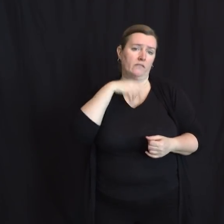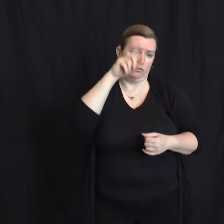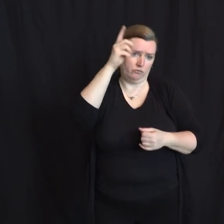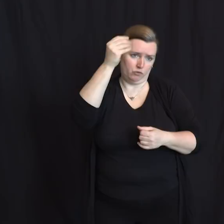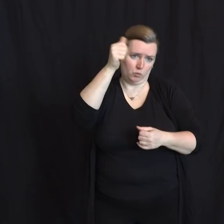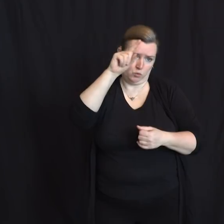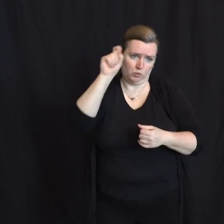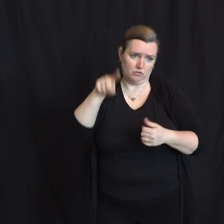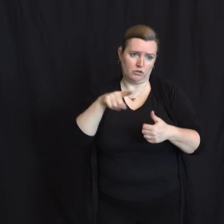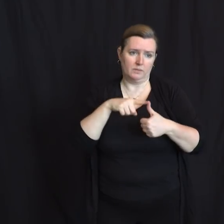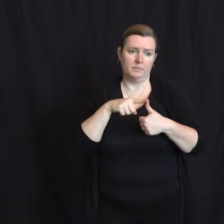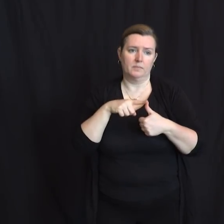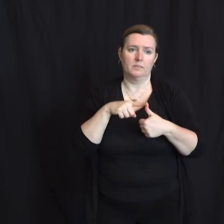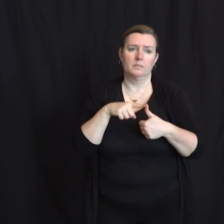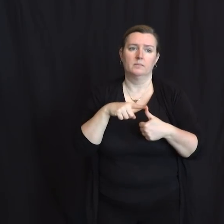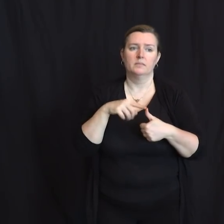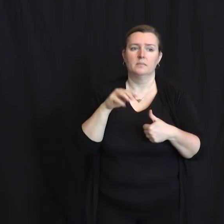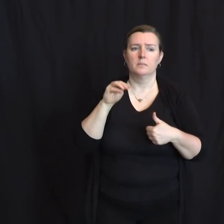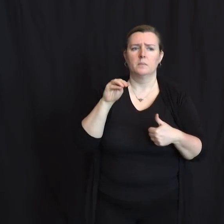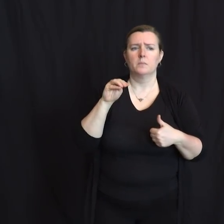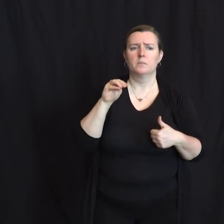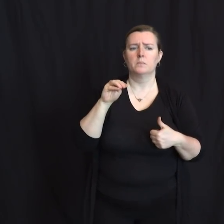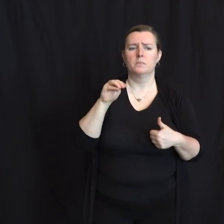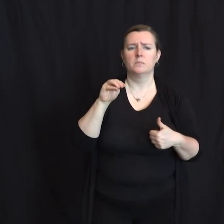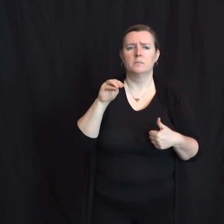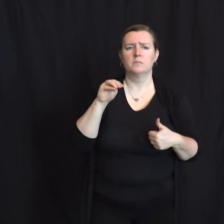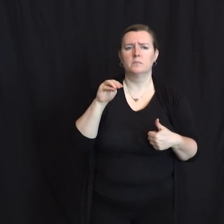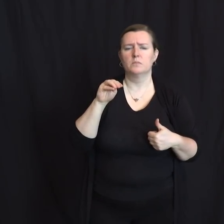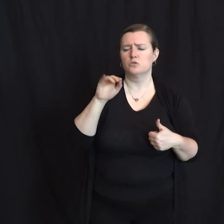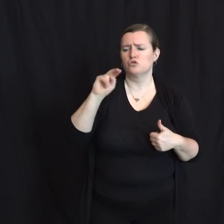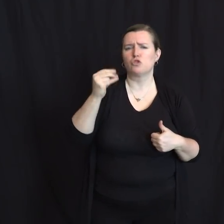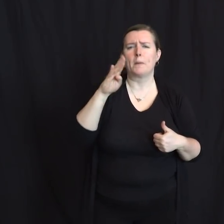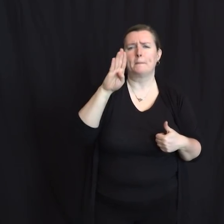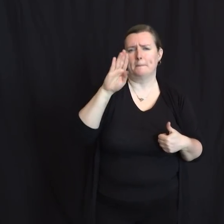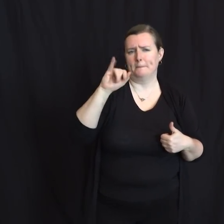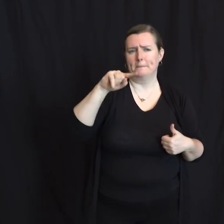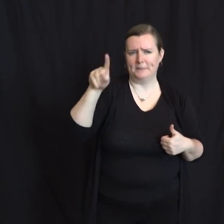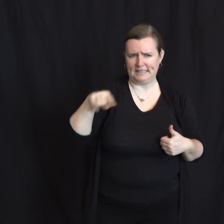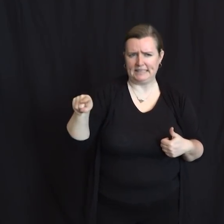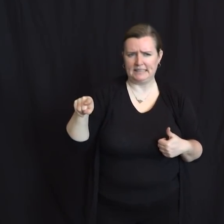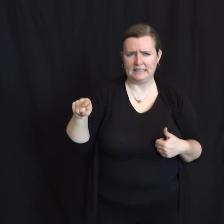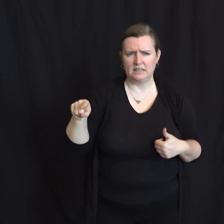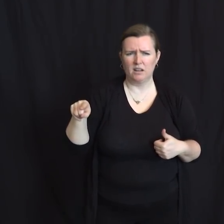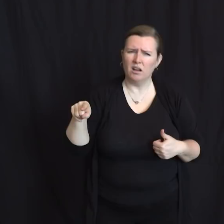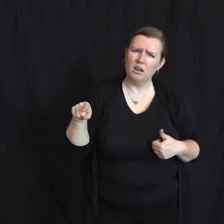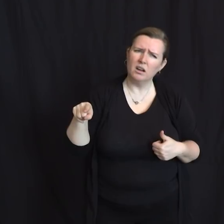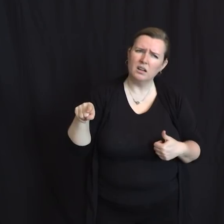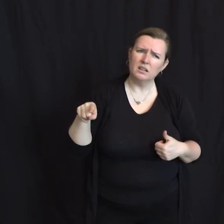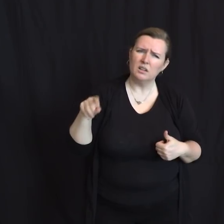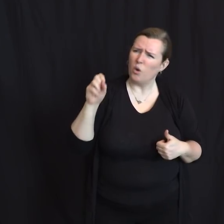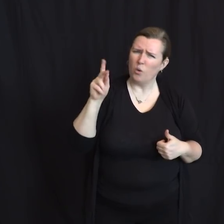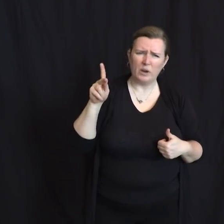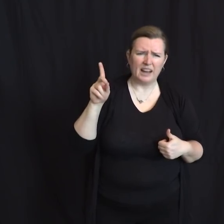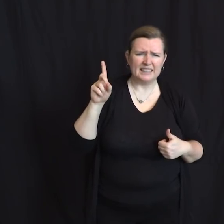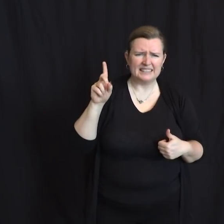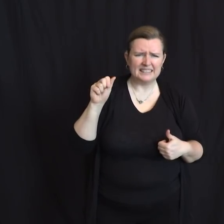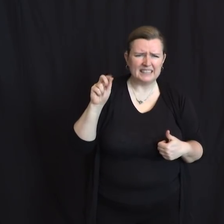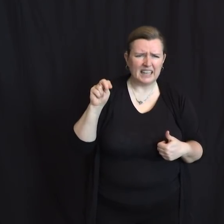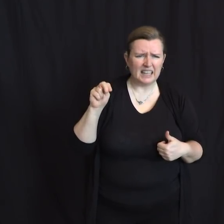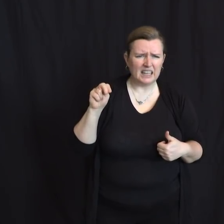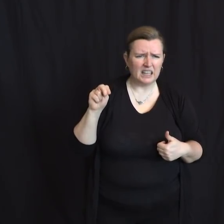I don't know. Okay. I don't. Could somebody mind, can you reach out to him? Thank you. Go